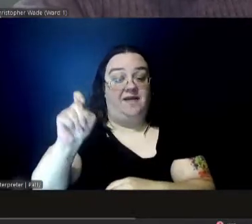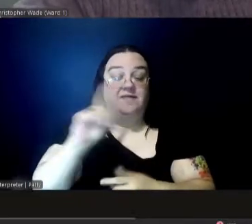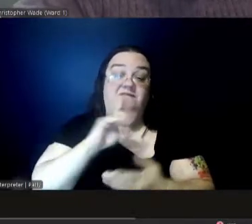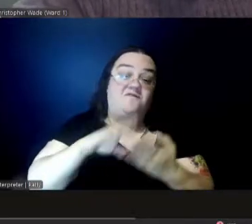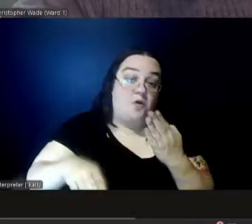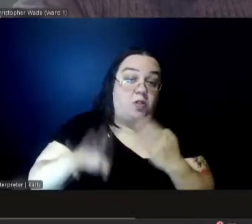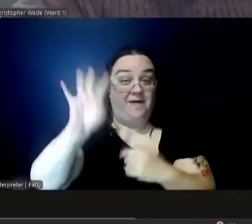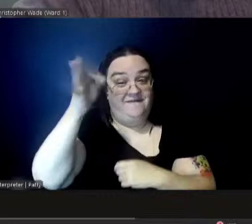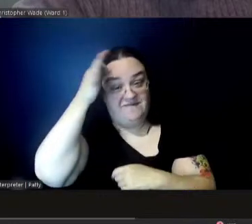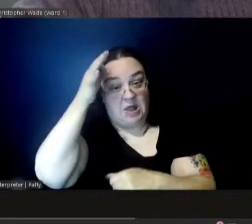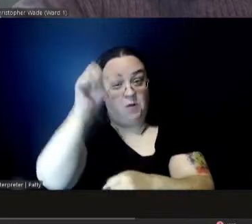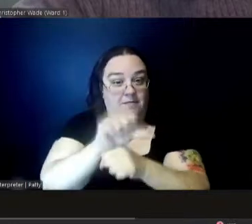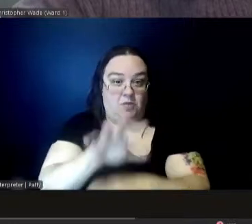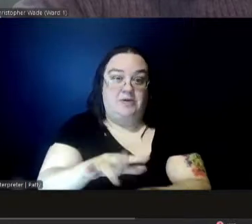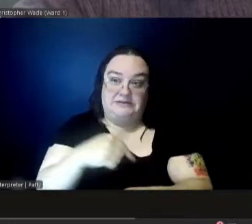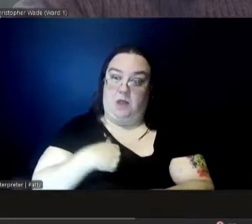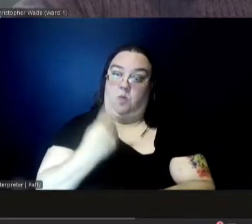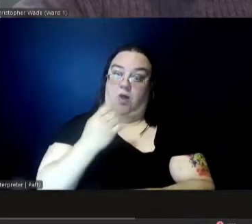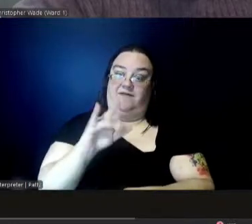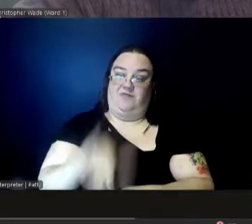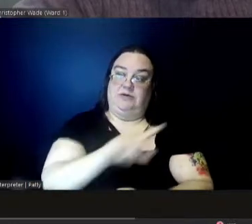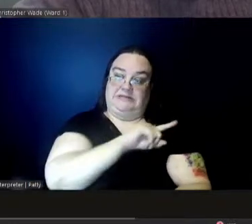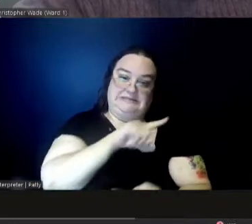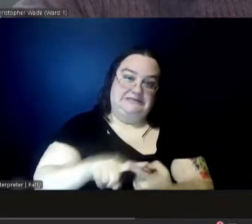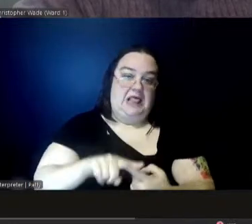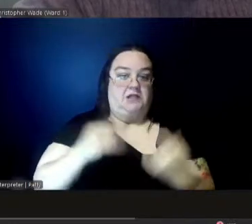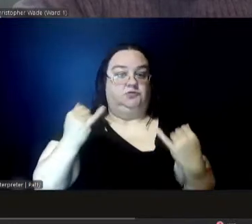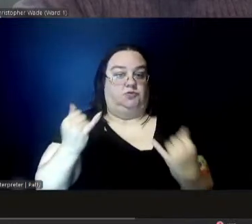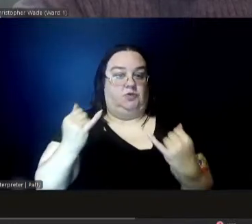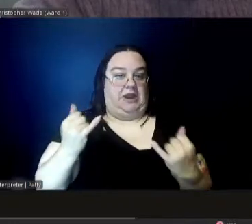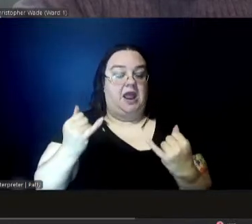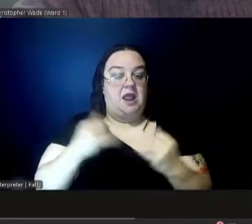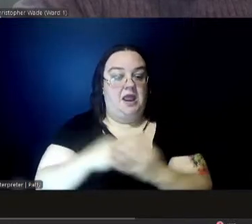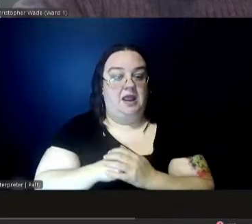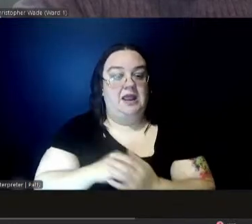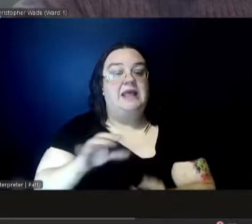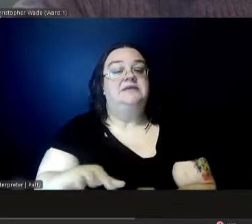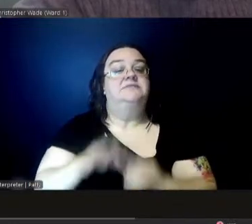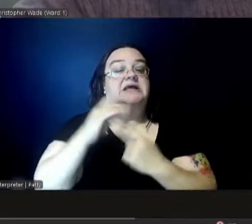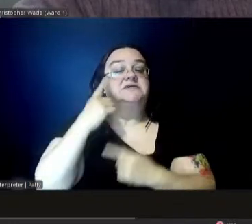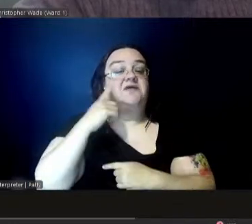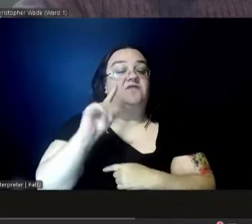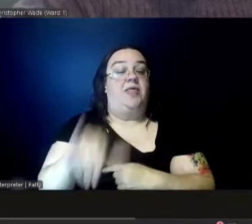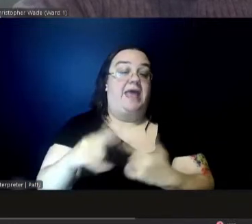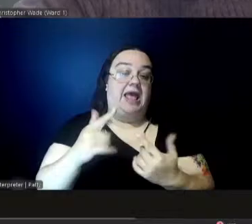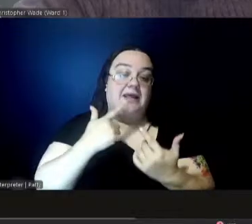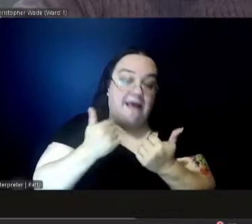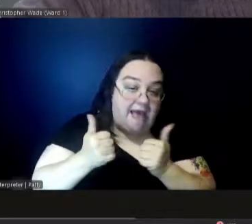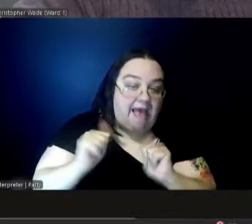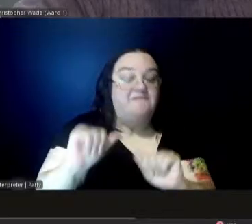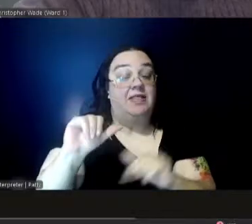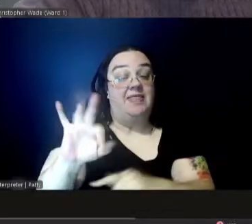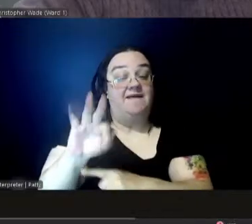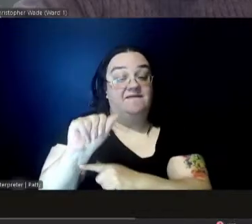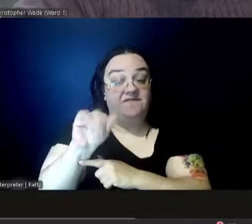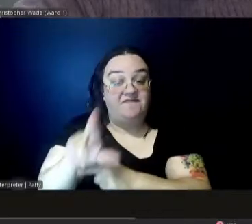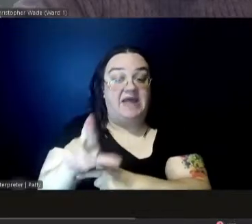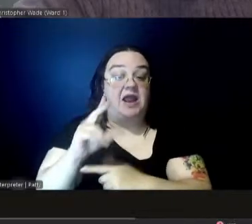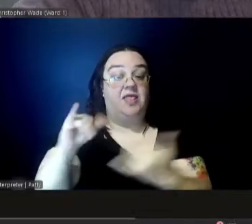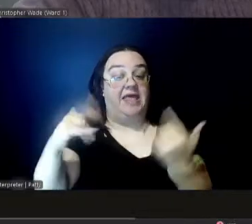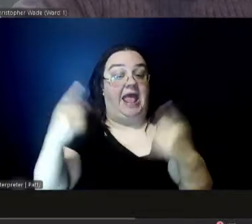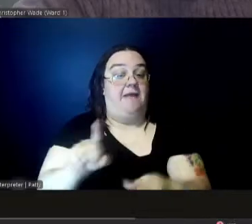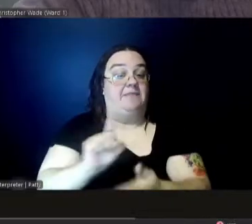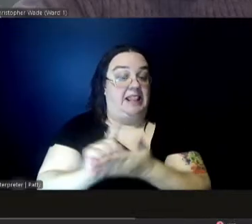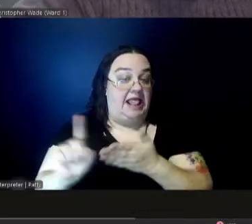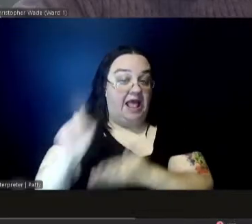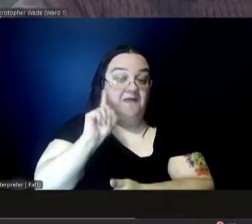today. Especially for the efforts at its fair, which took place last week, for both furloughed feds as well as those employees who